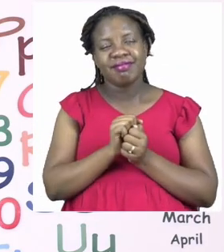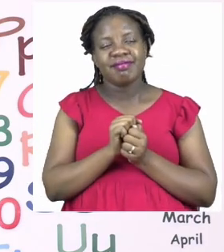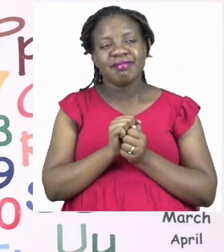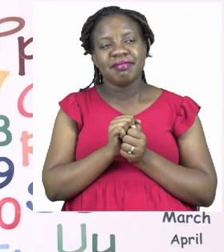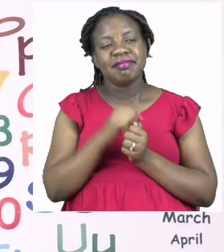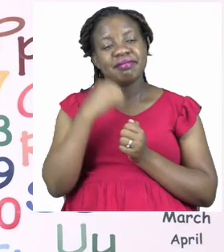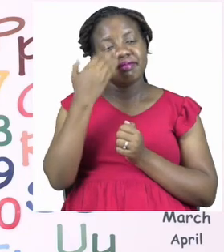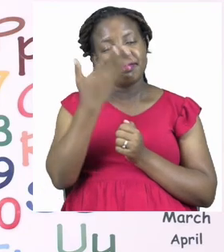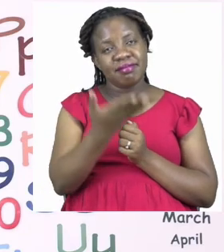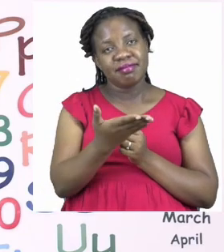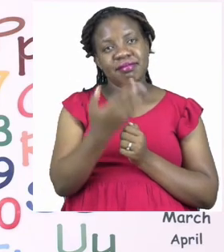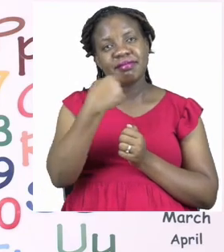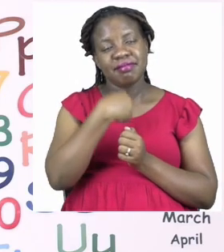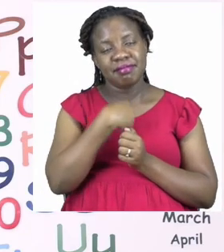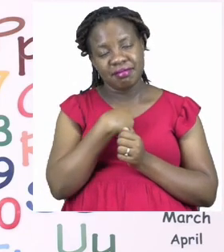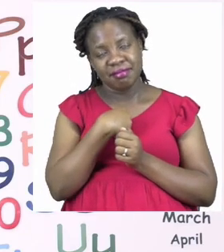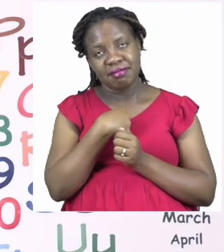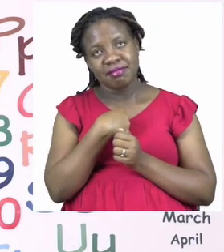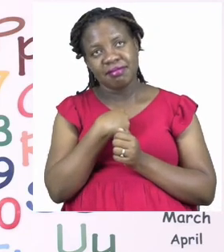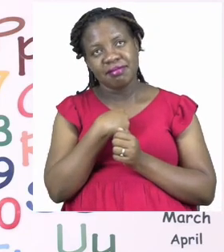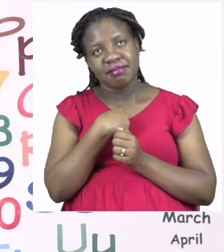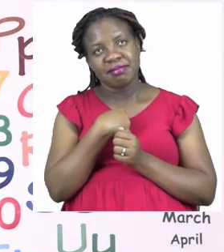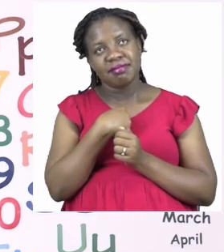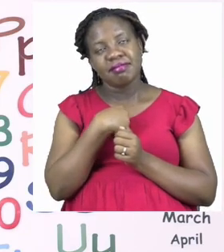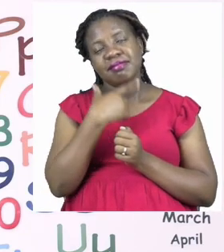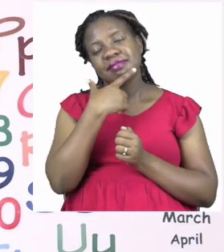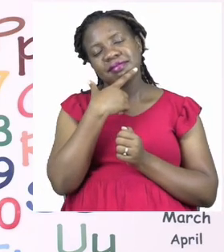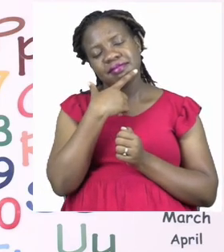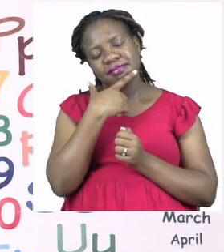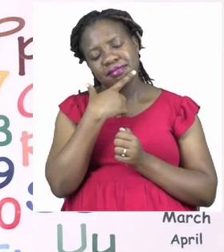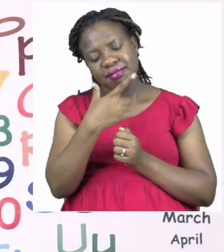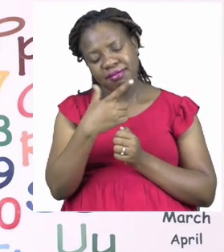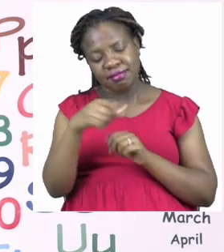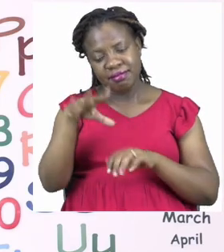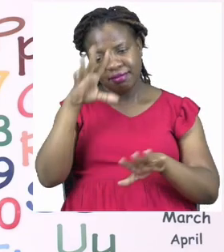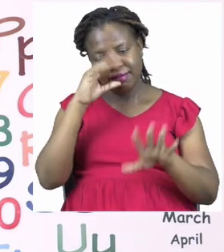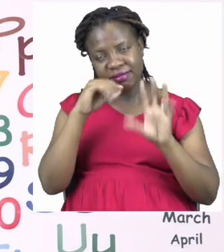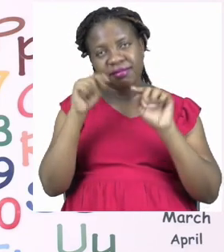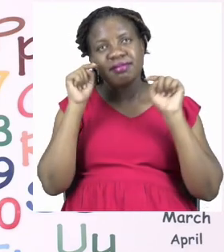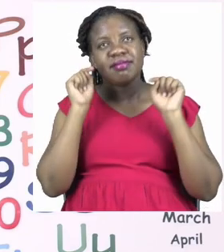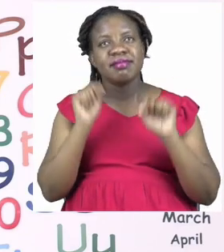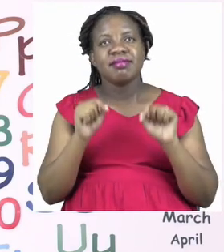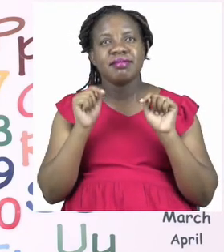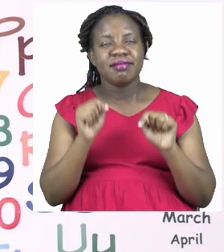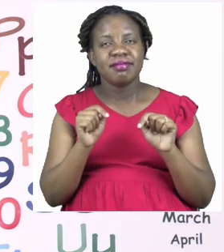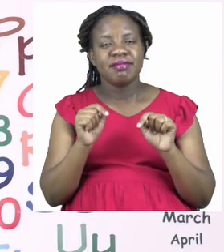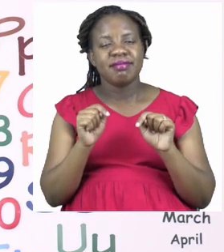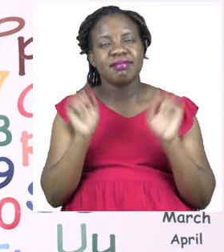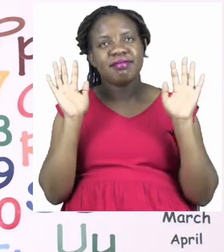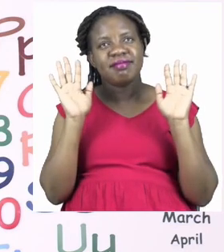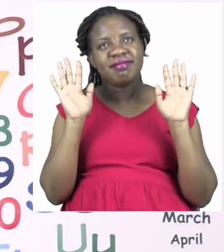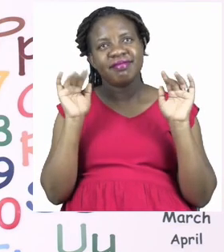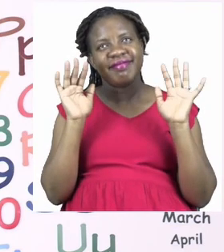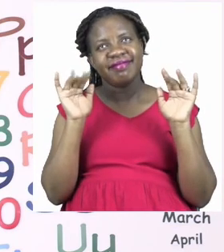So, from Sashi and I, we would like to say thank you for joining us today